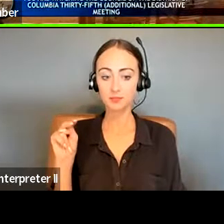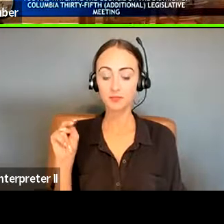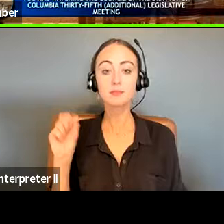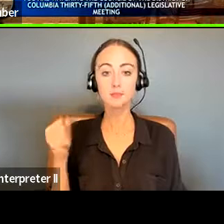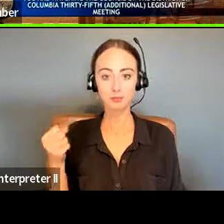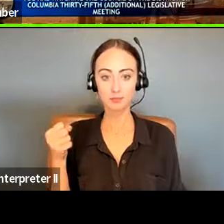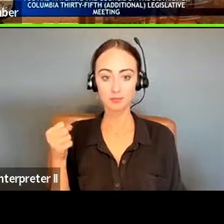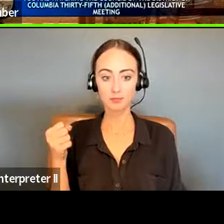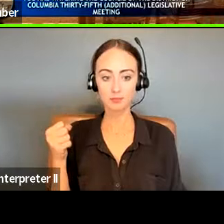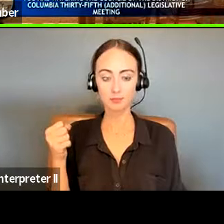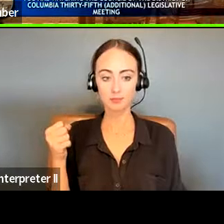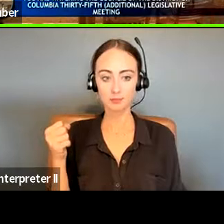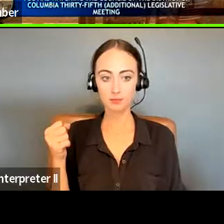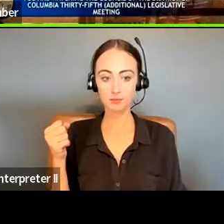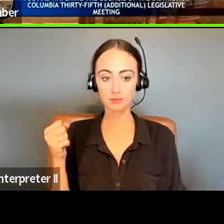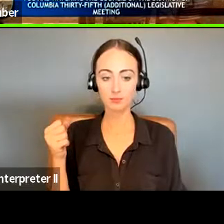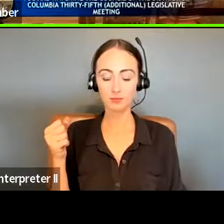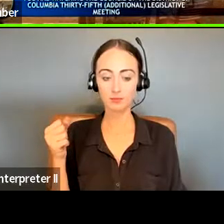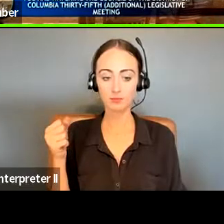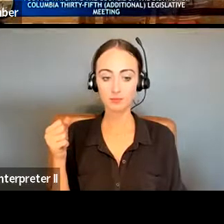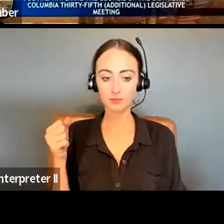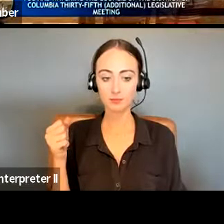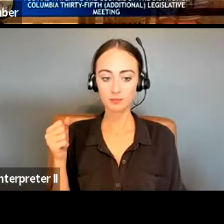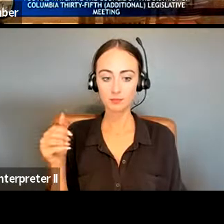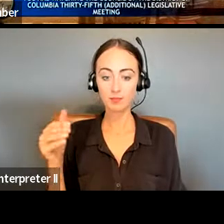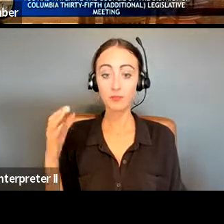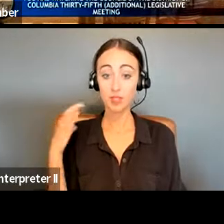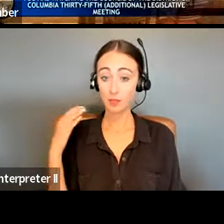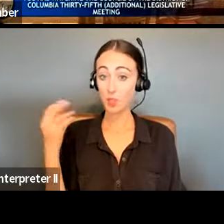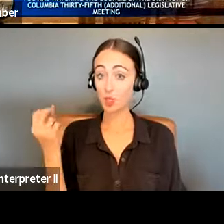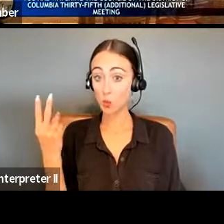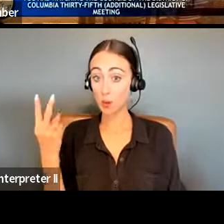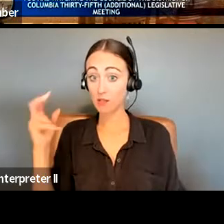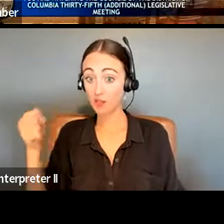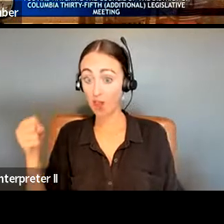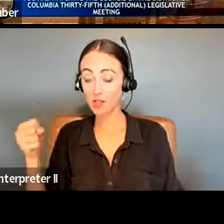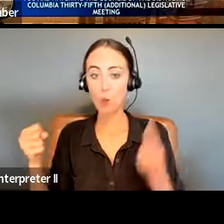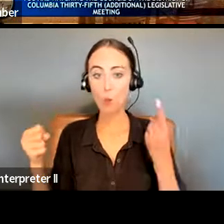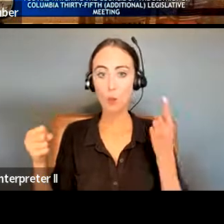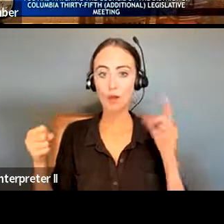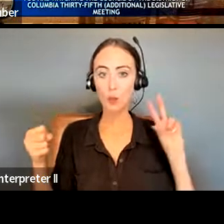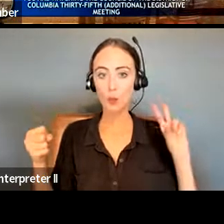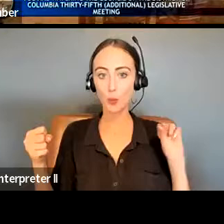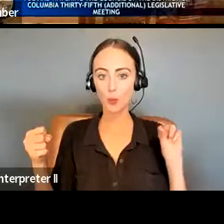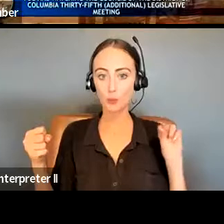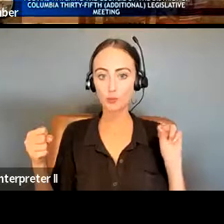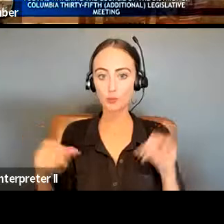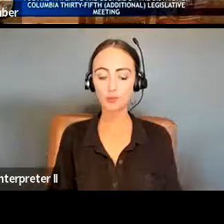Yes. Councilmember Silverman votes yes. Mr. Chairman, there are 12 yeses and 1 no.